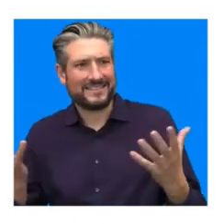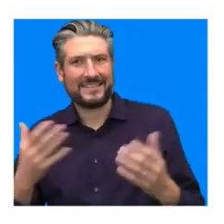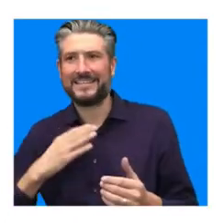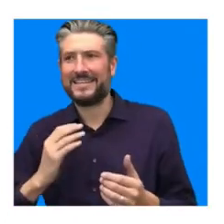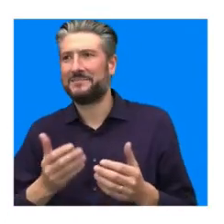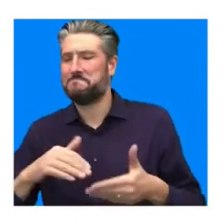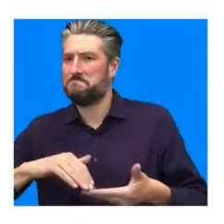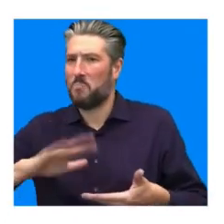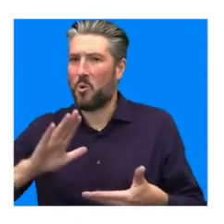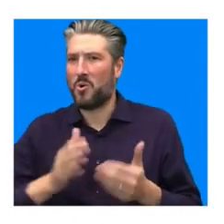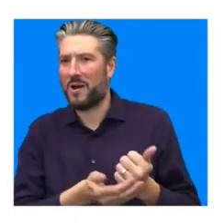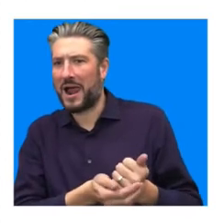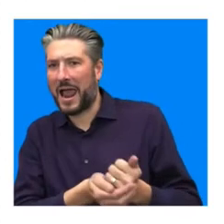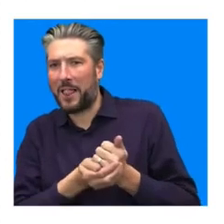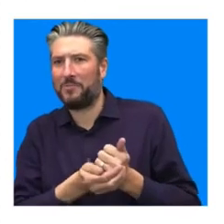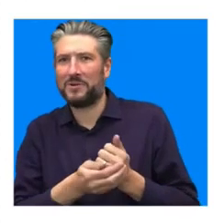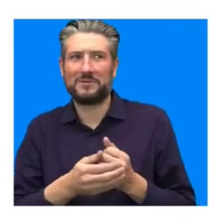pushing. Oh,